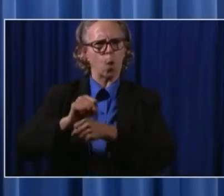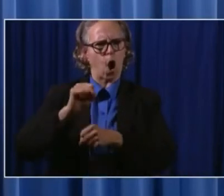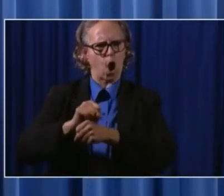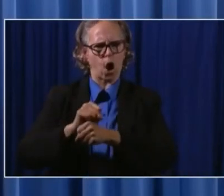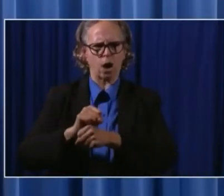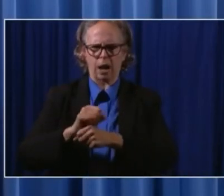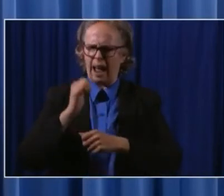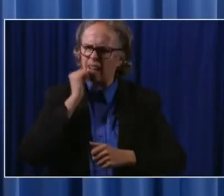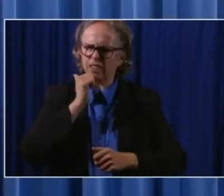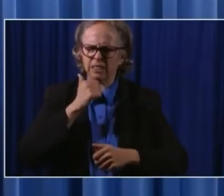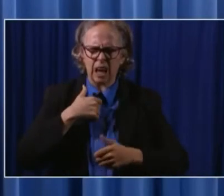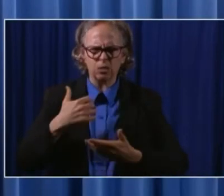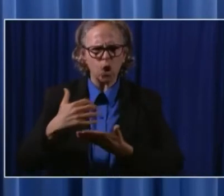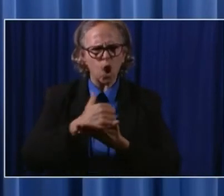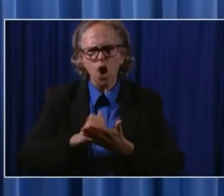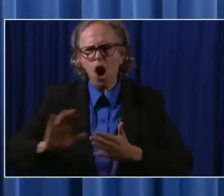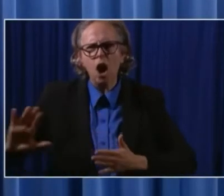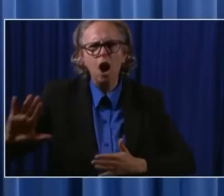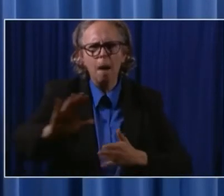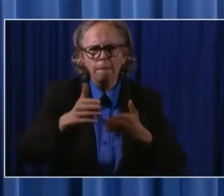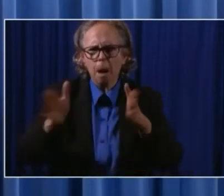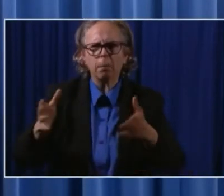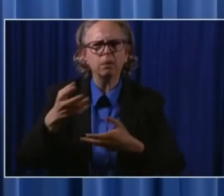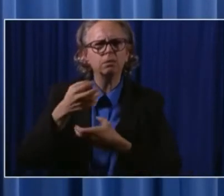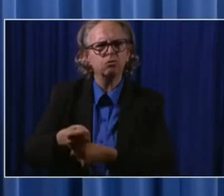trust, and